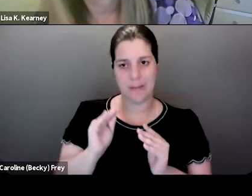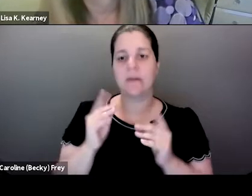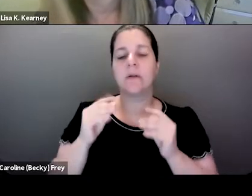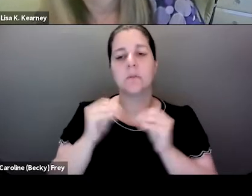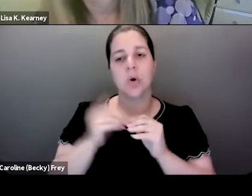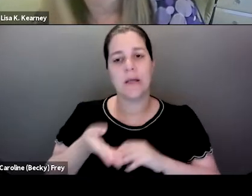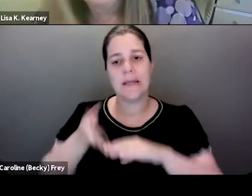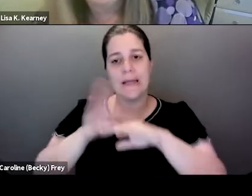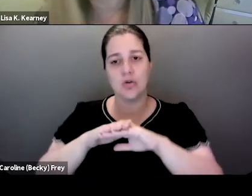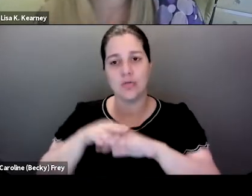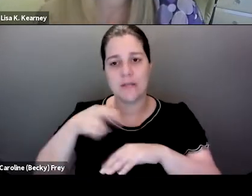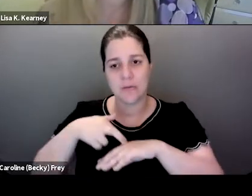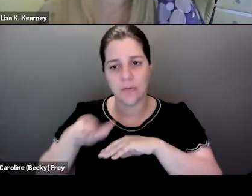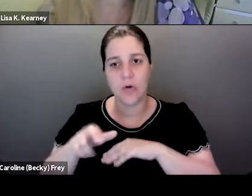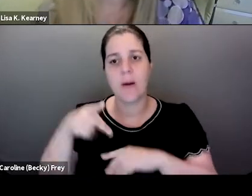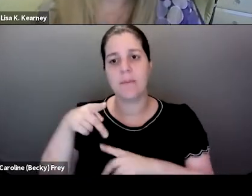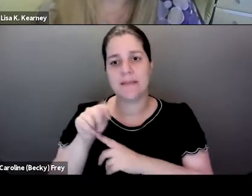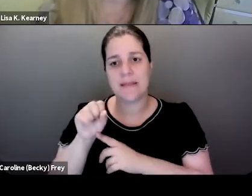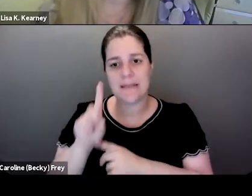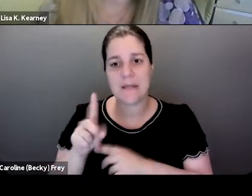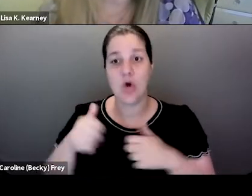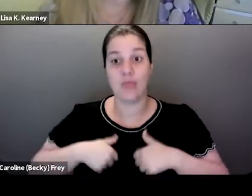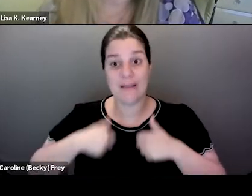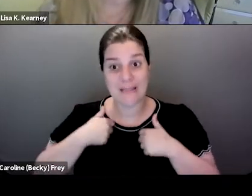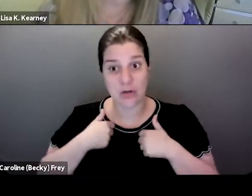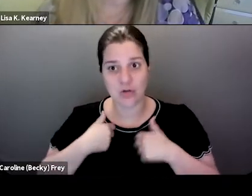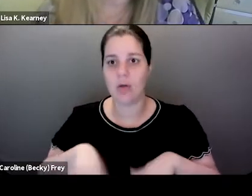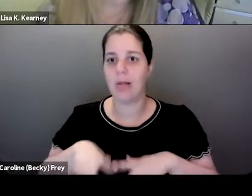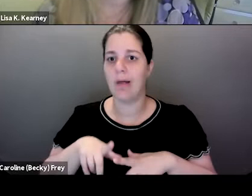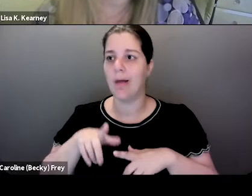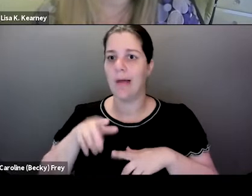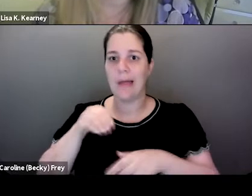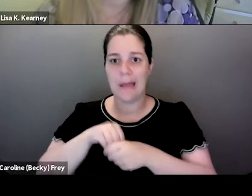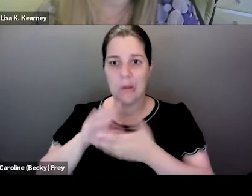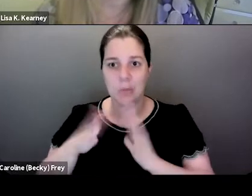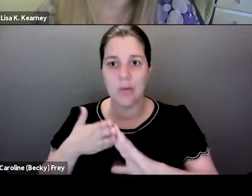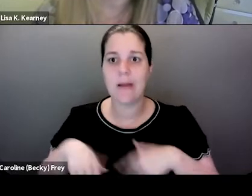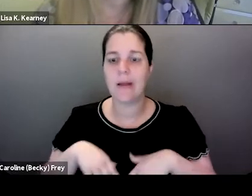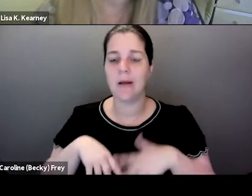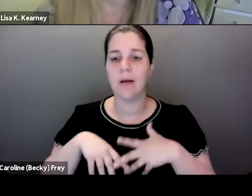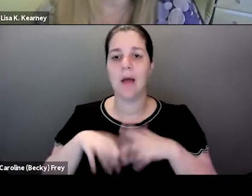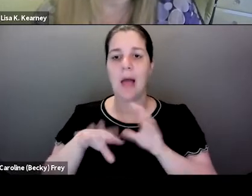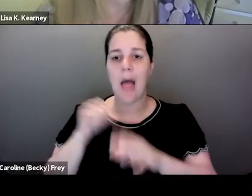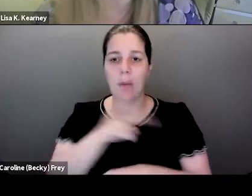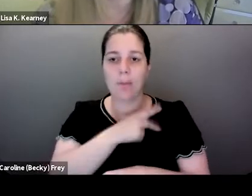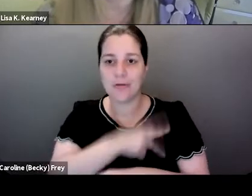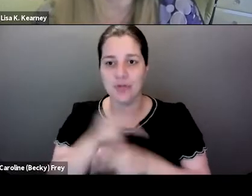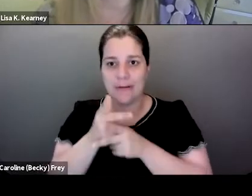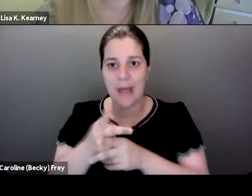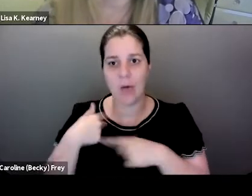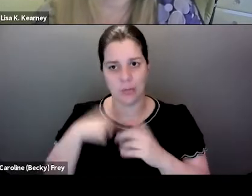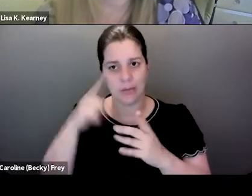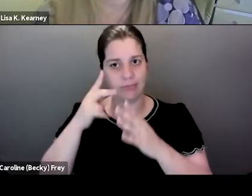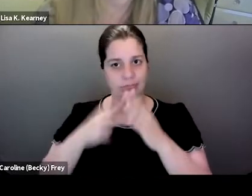our residential care, PTSD treatments. So trying to work together to prepare the system as a whole. We also have